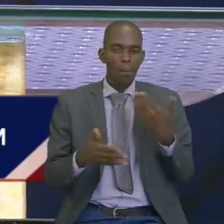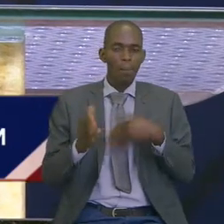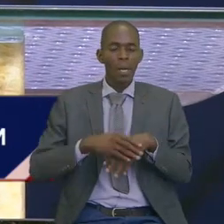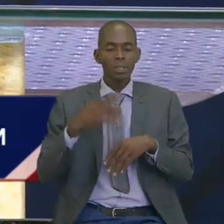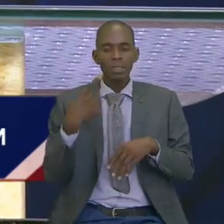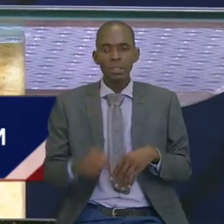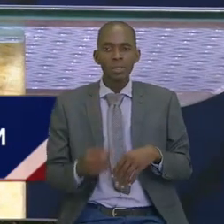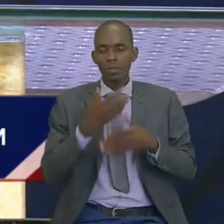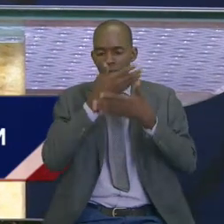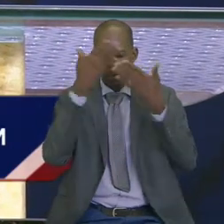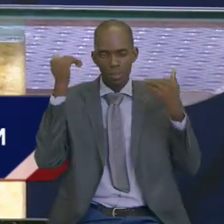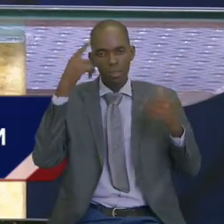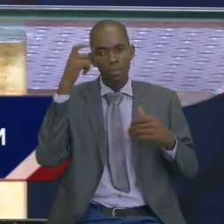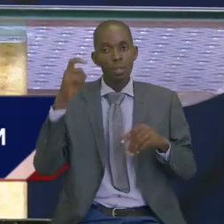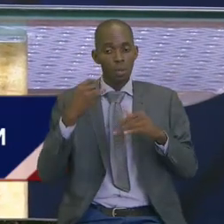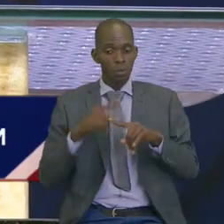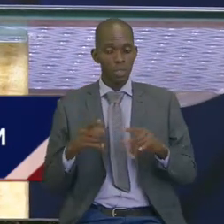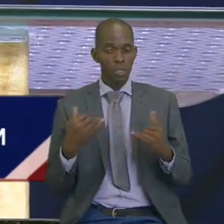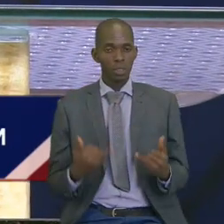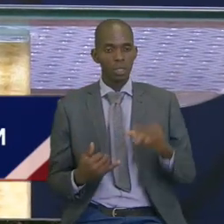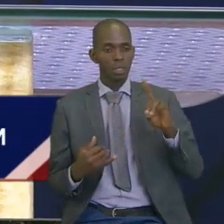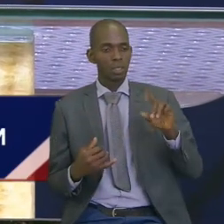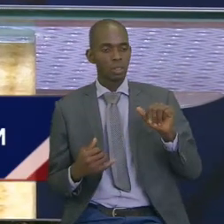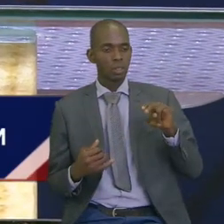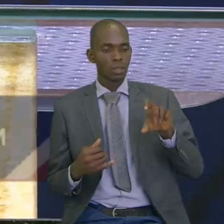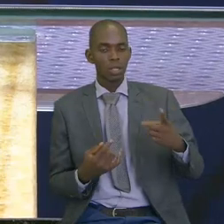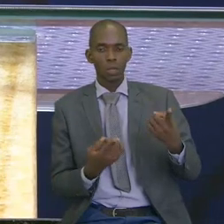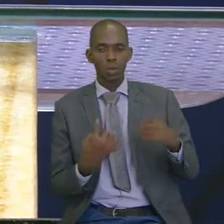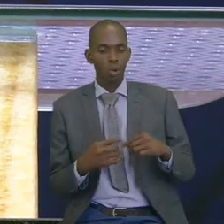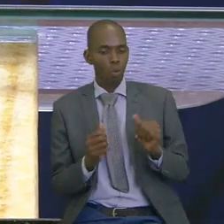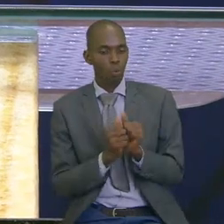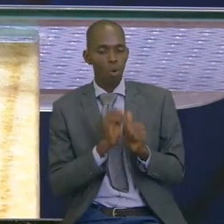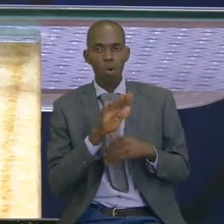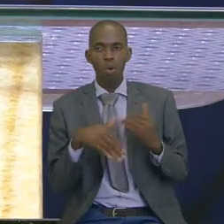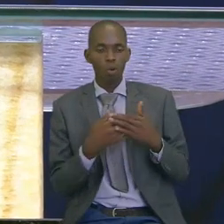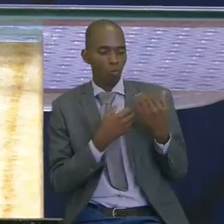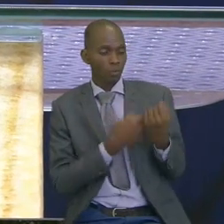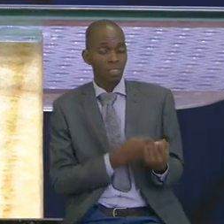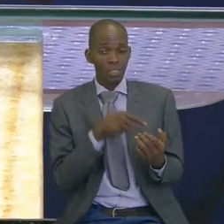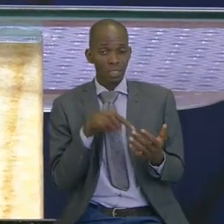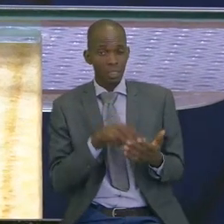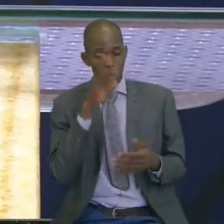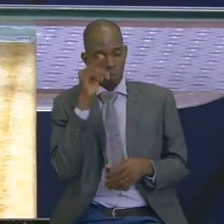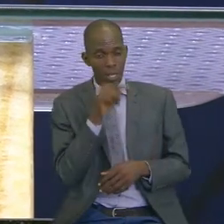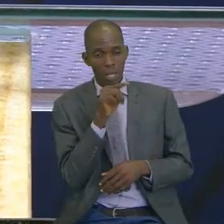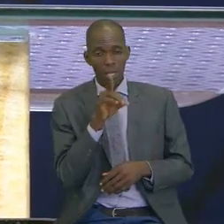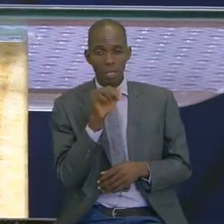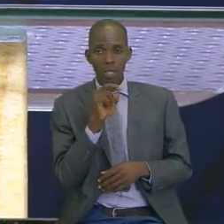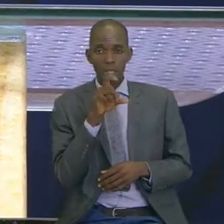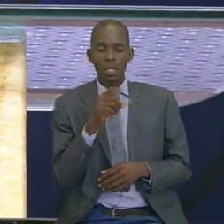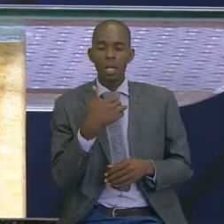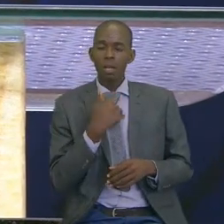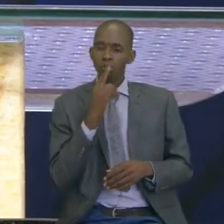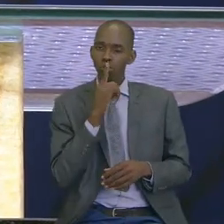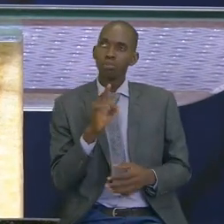reveal, now Daniel comes confidently. This man had real connection with the